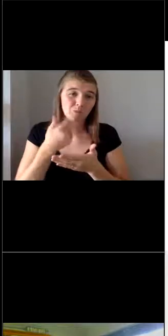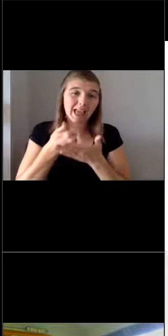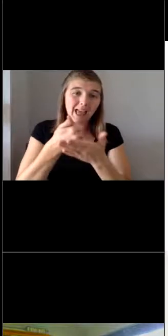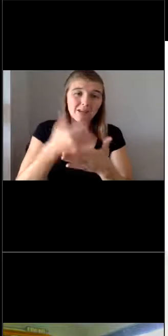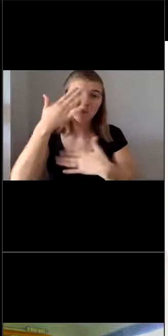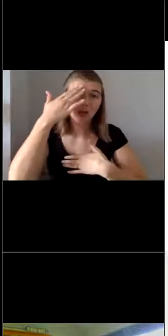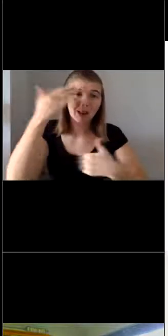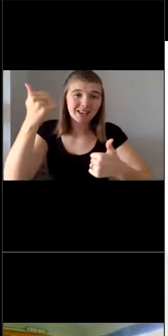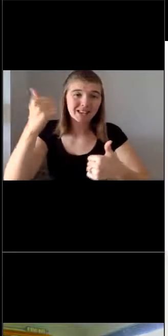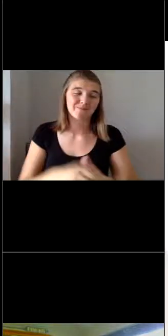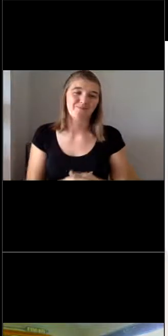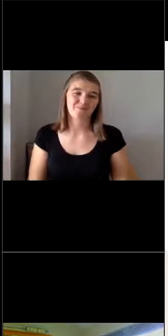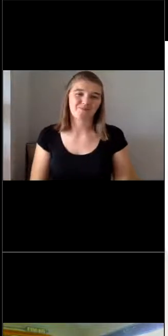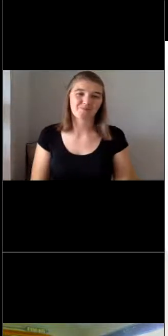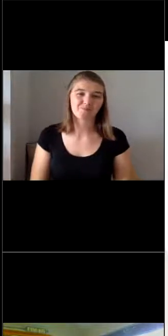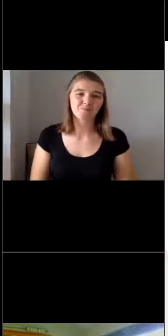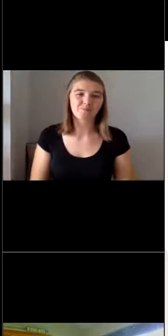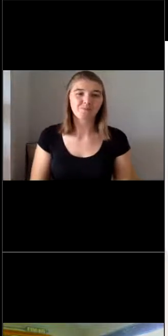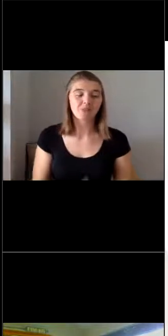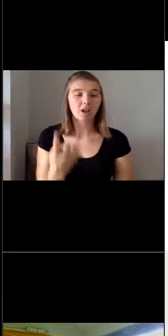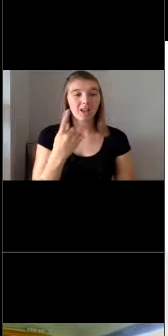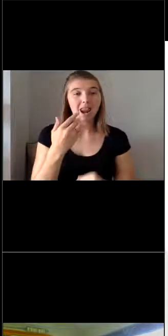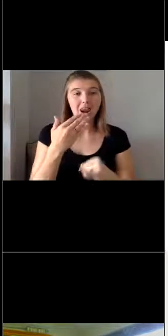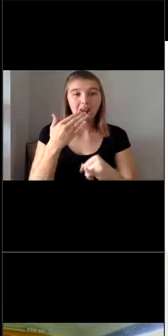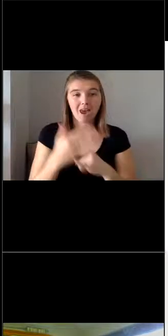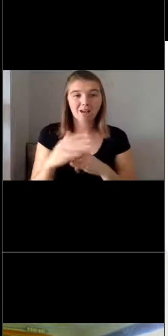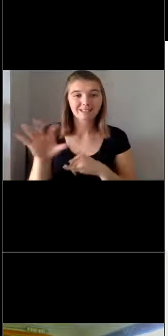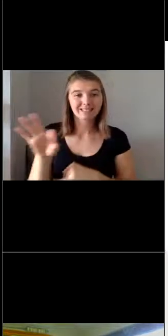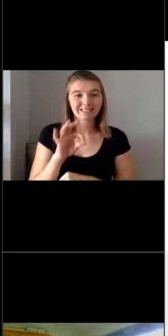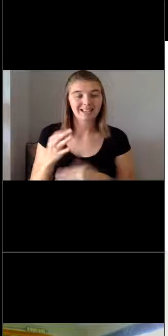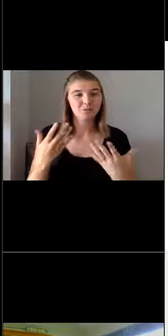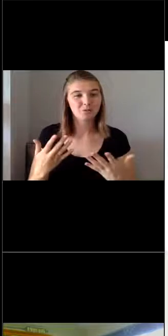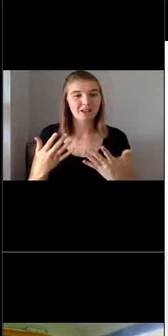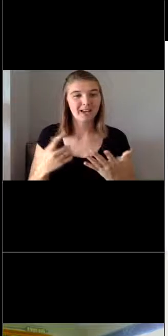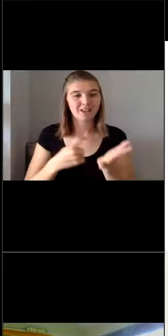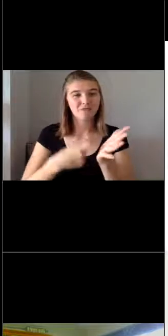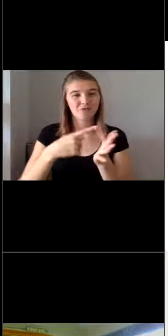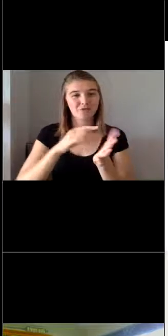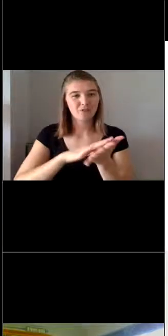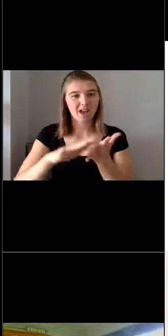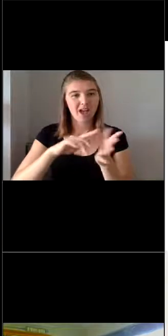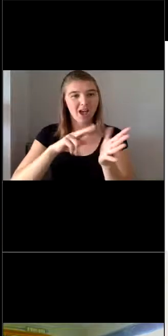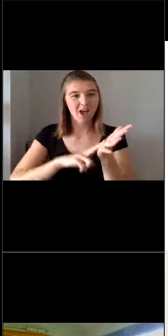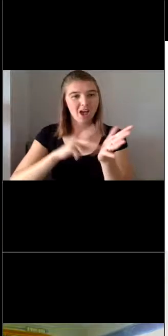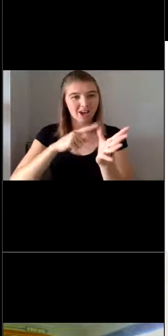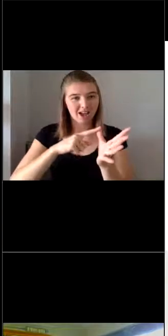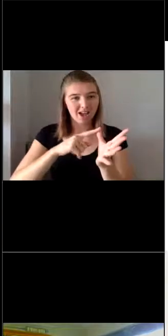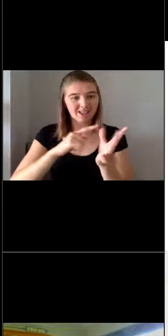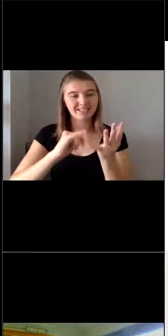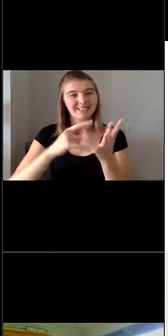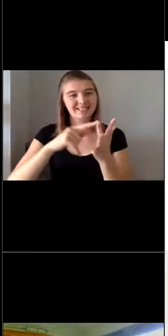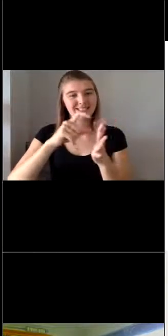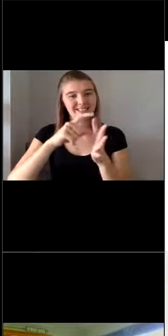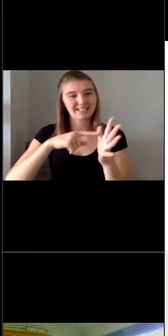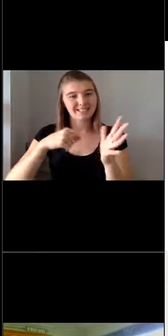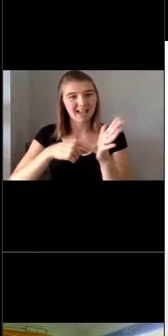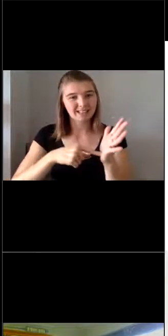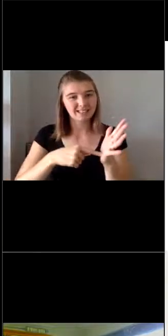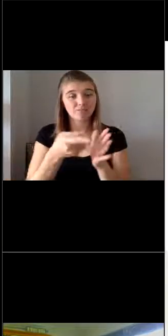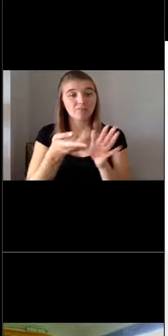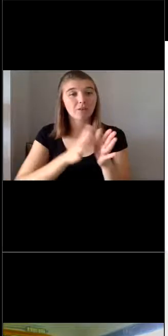before we go into Q&A and then that guided mindfulness exercise is Rehana Sidat from GSK. So once again, I'm going